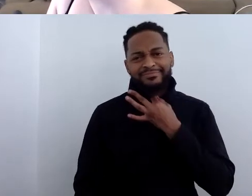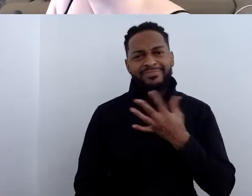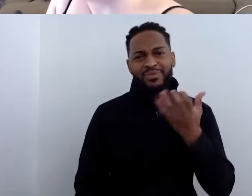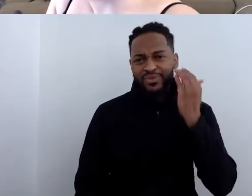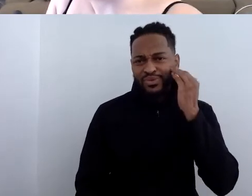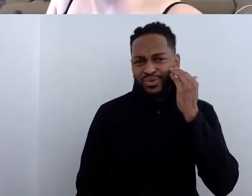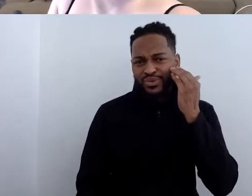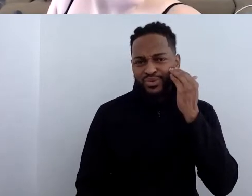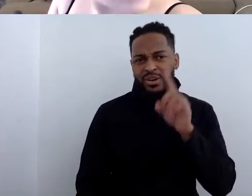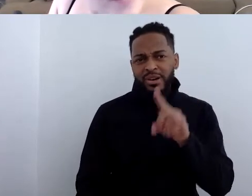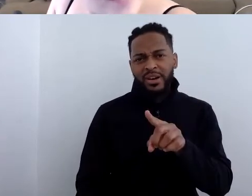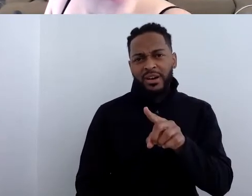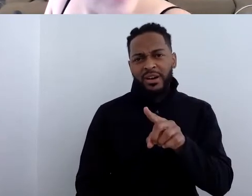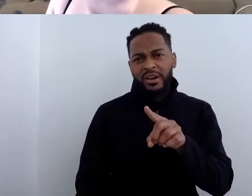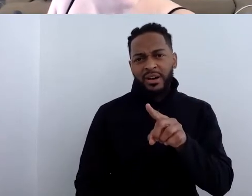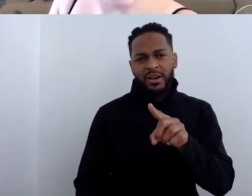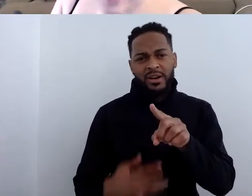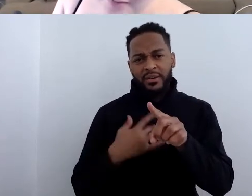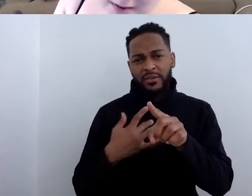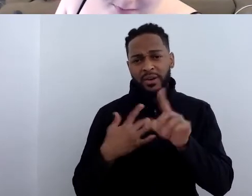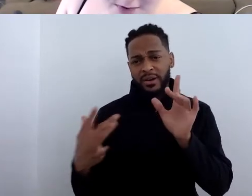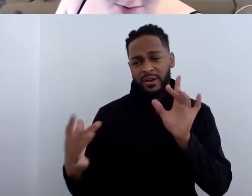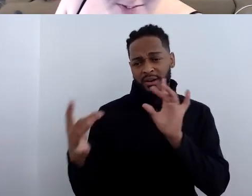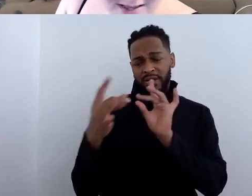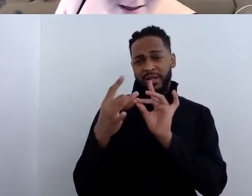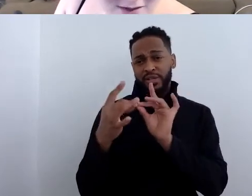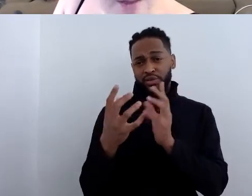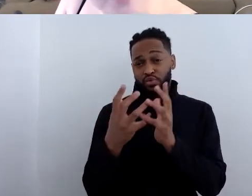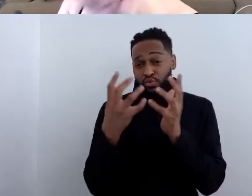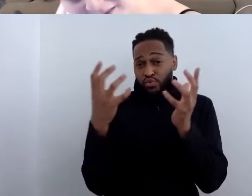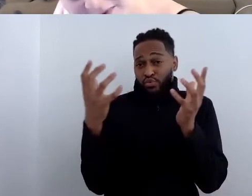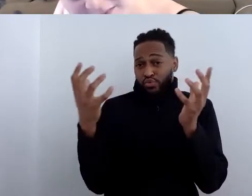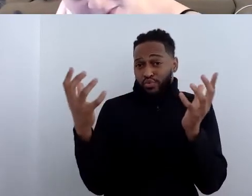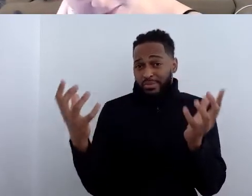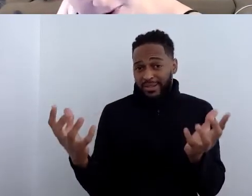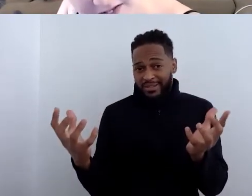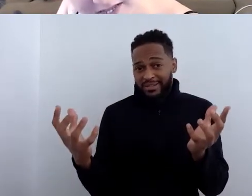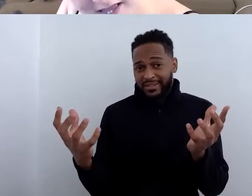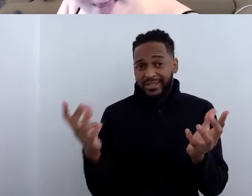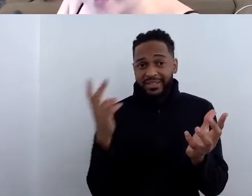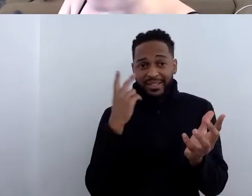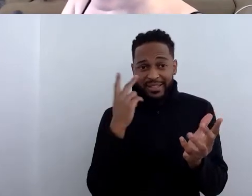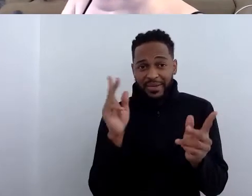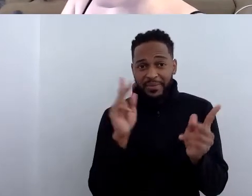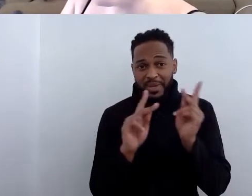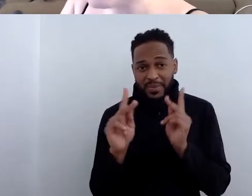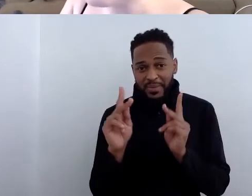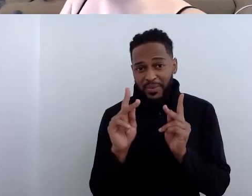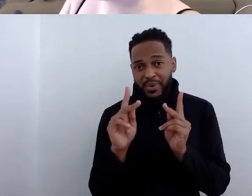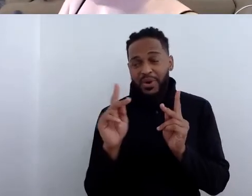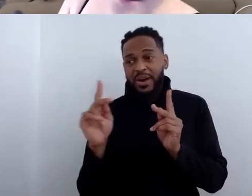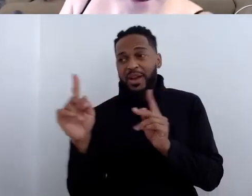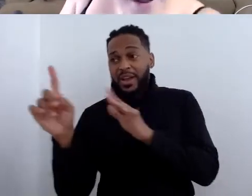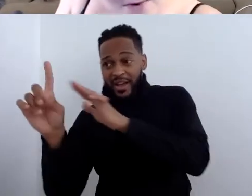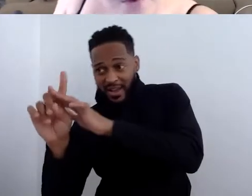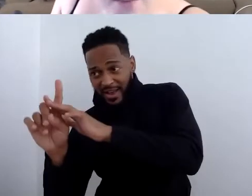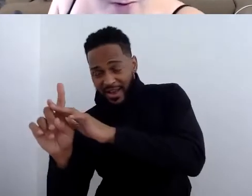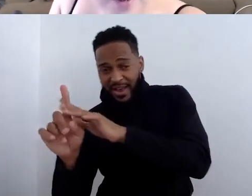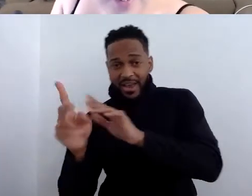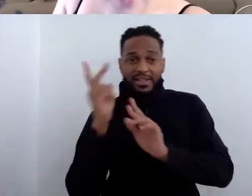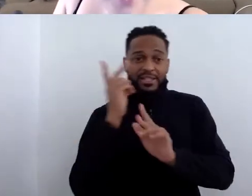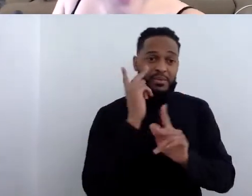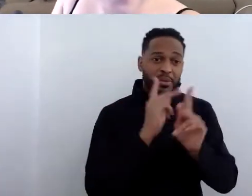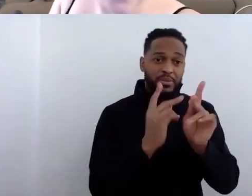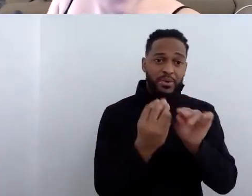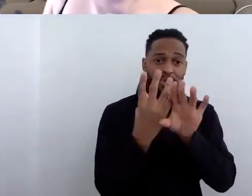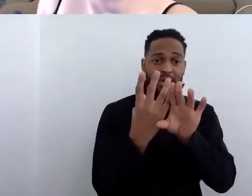like over-connected since you see people telehealth and you see people in person? Like me, I'm kind of like, I'm over all